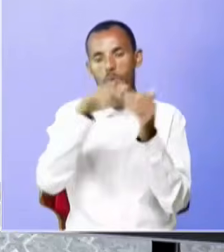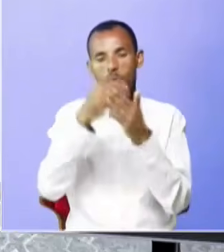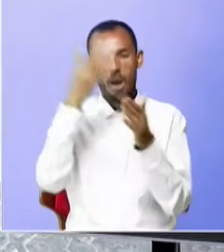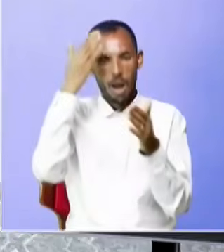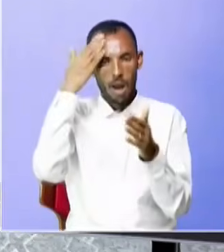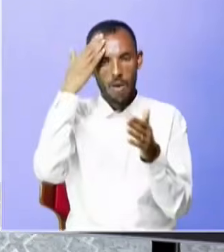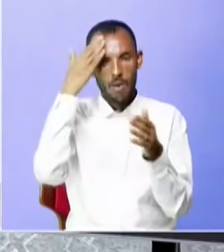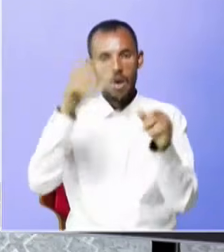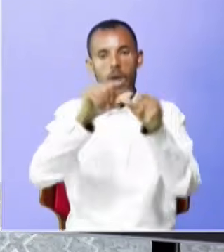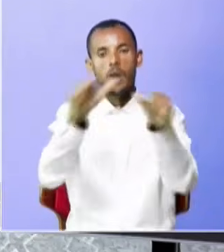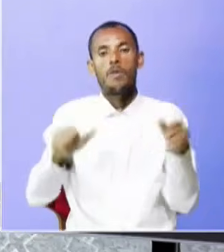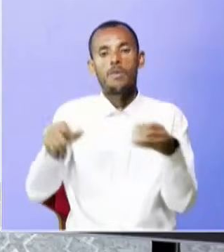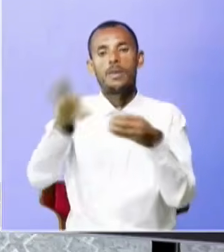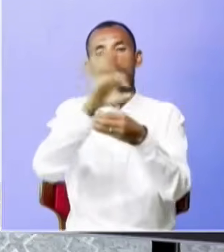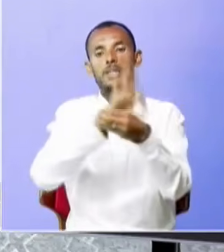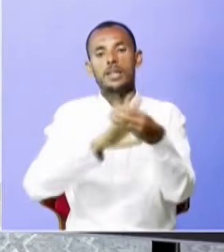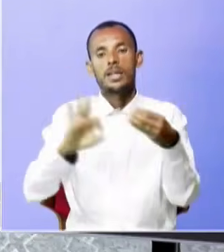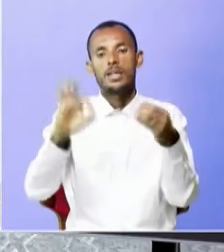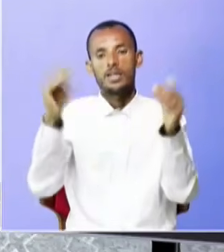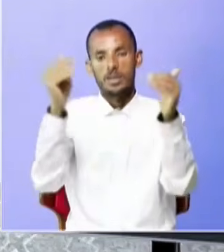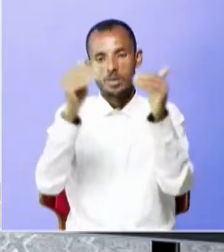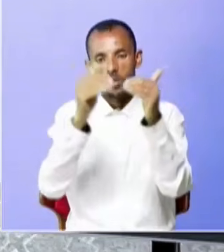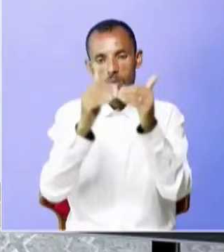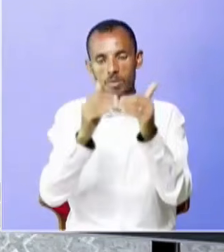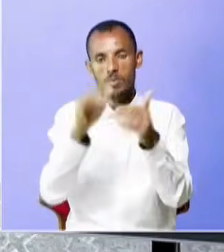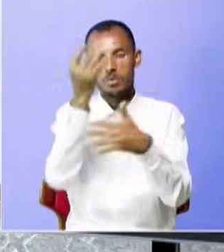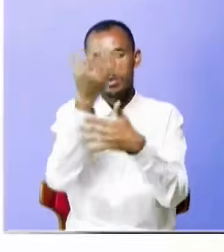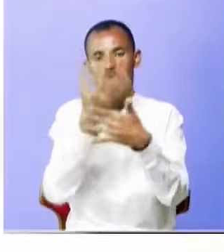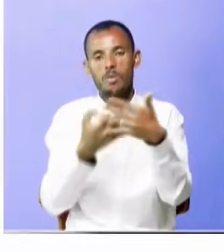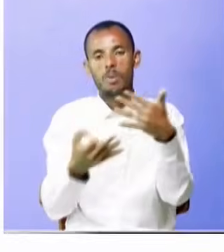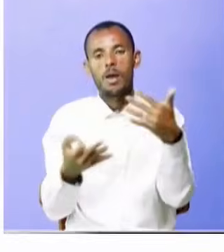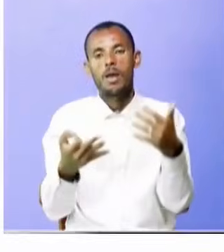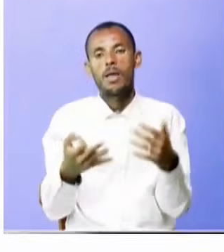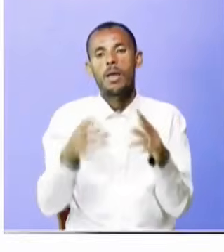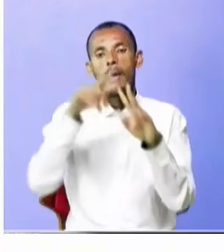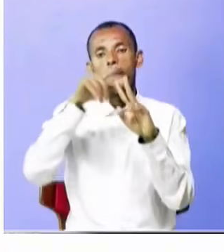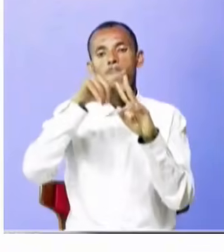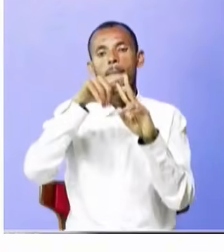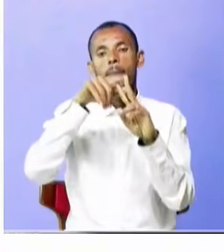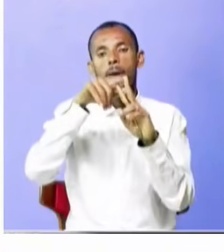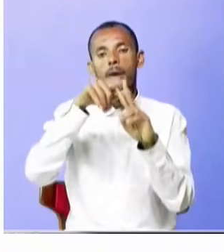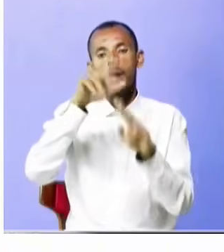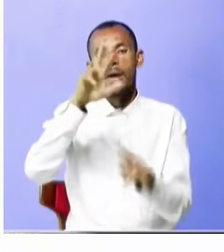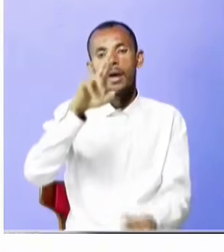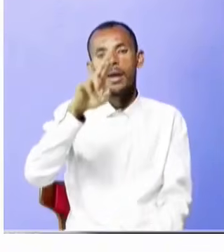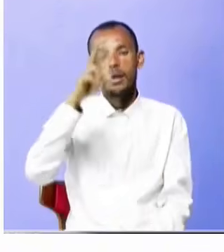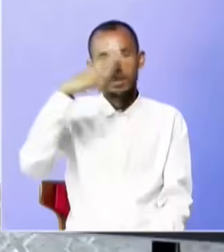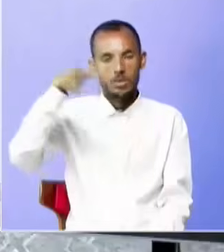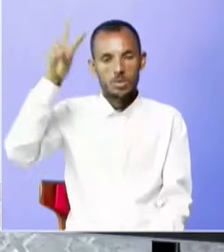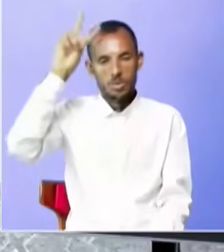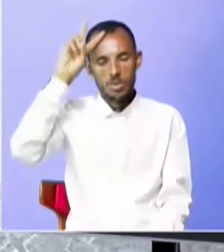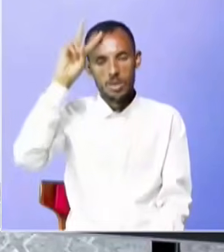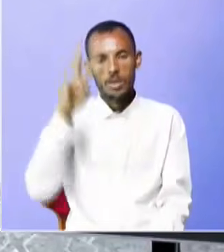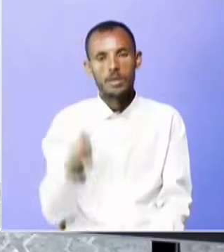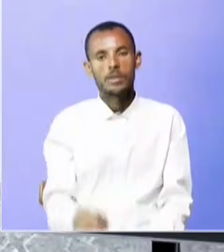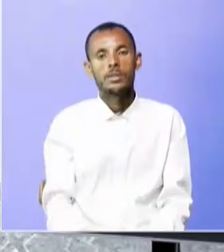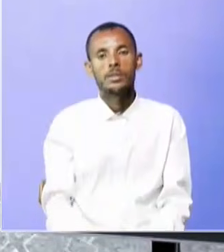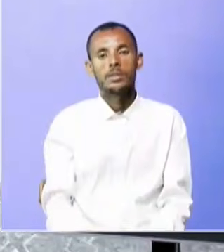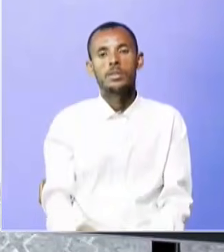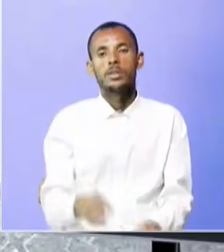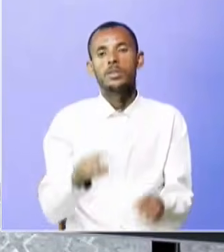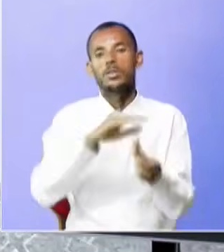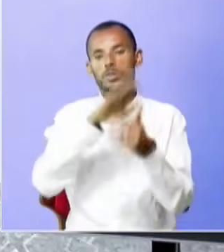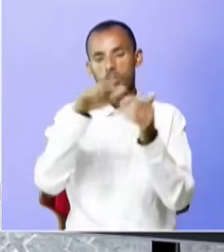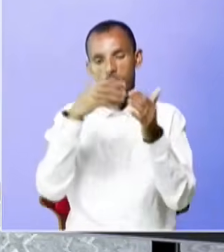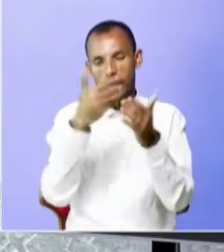that area of a circle is given by the formula pi r square. Okay, so the